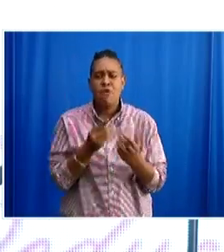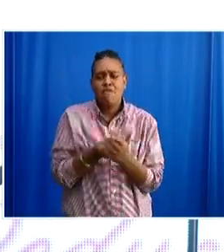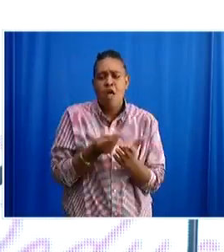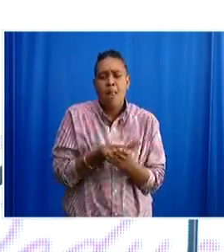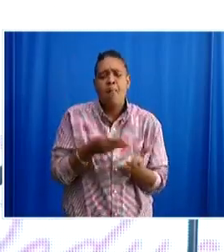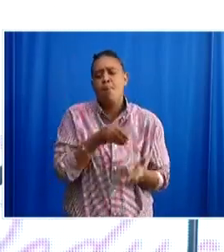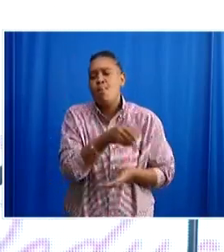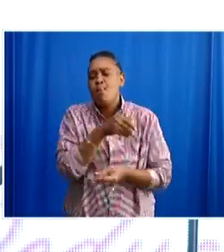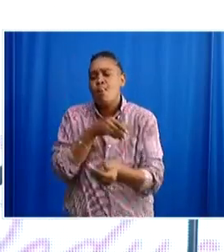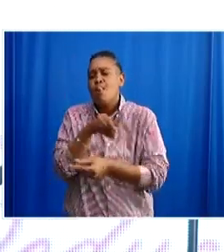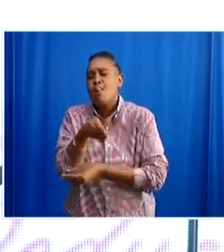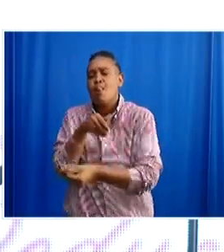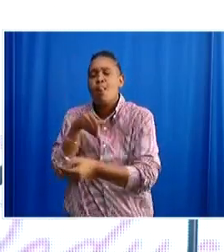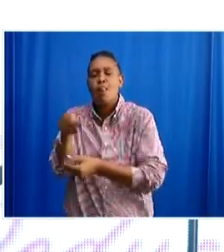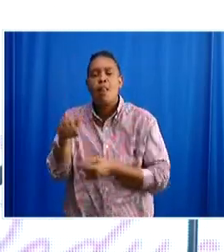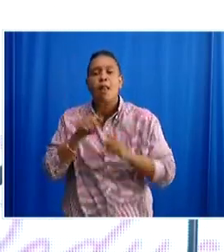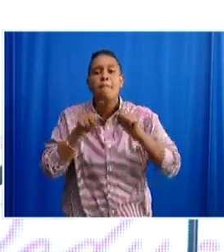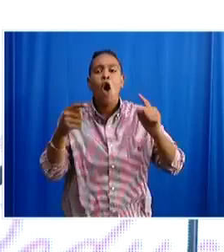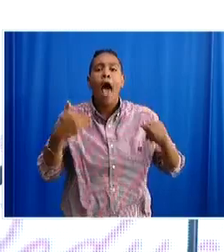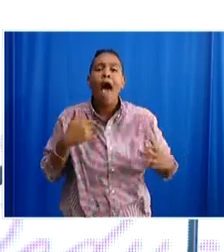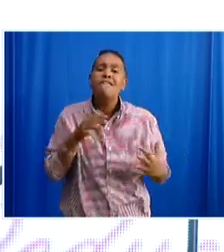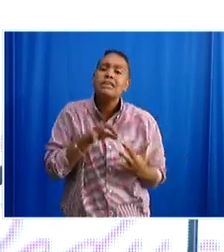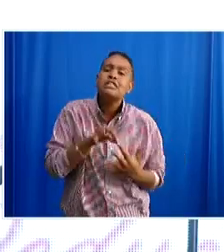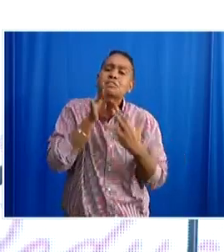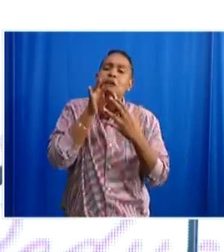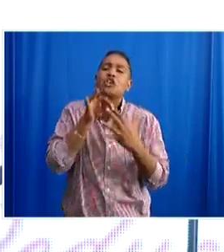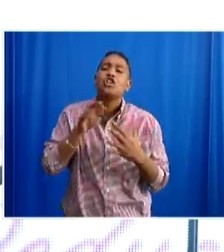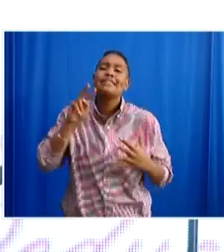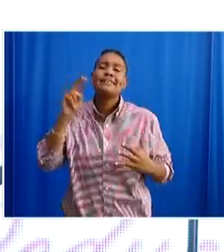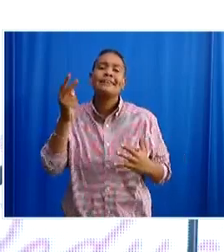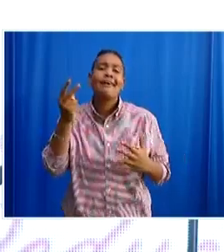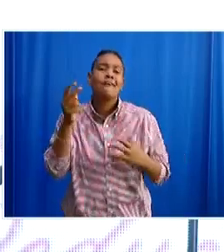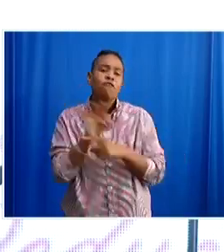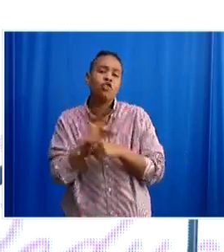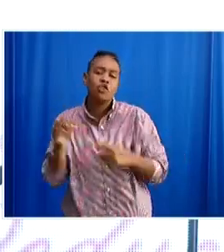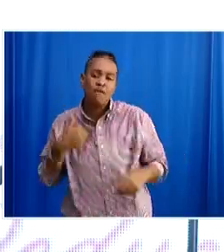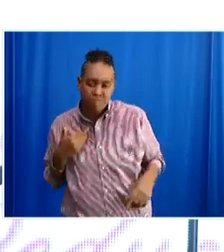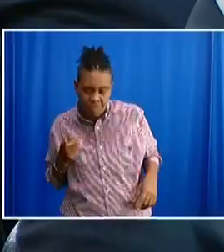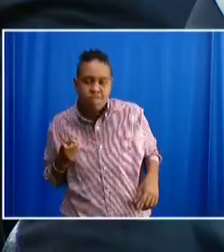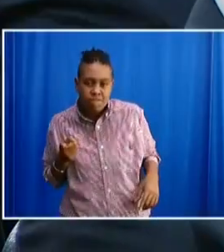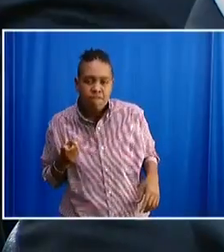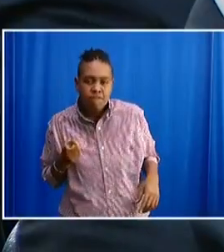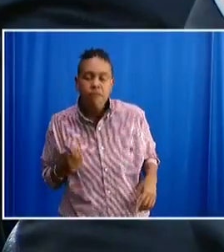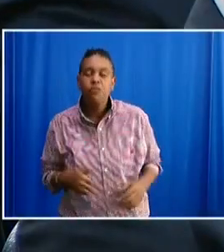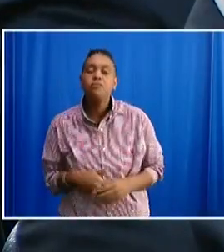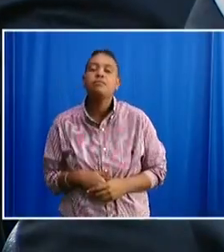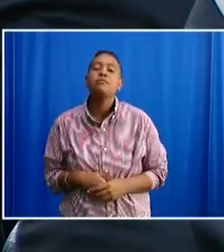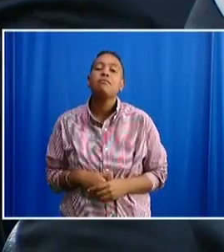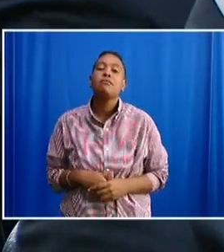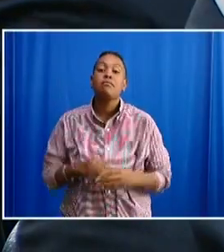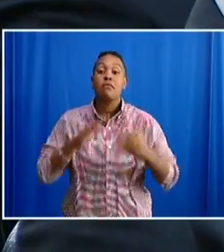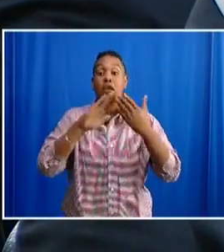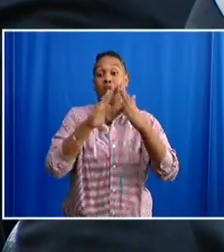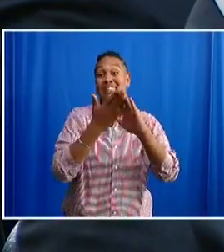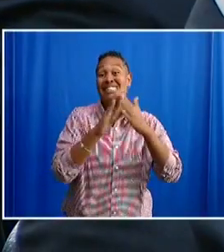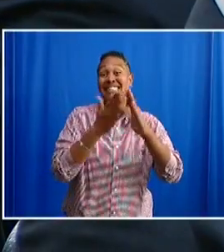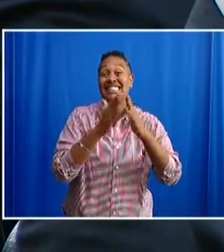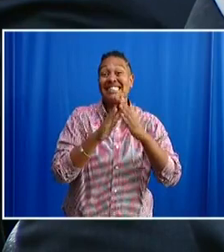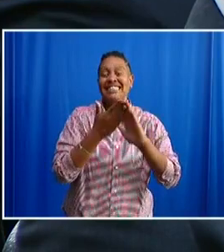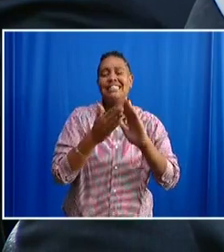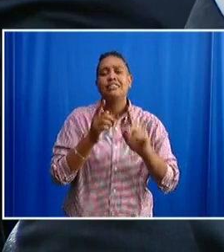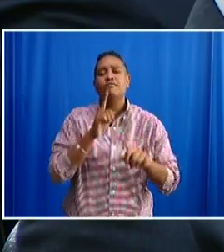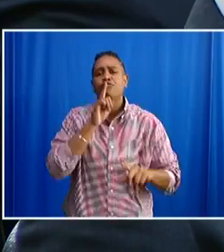circuits, but they have a special second function, because cities are